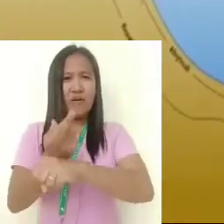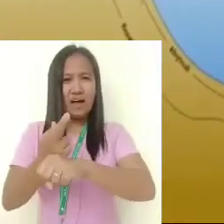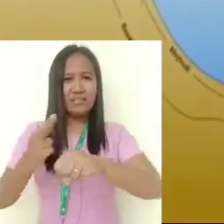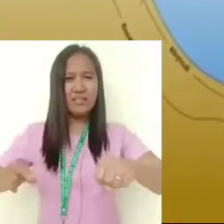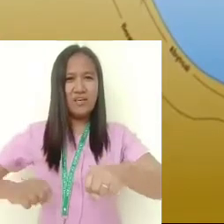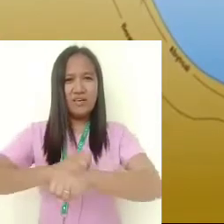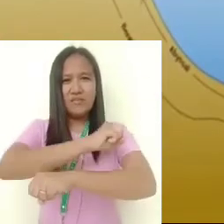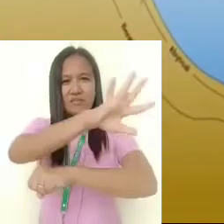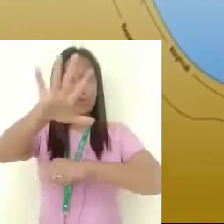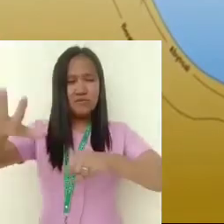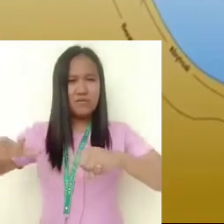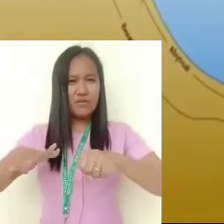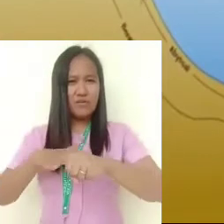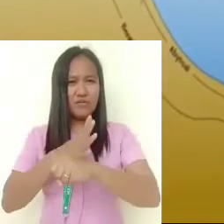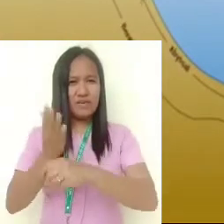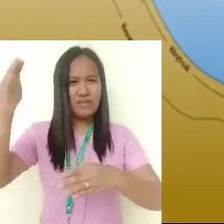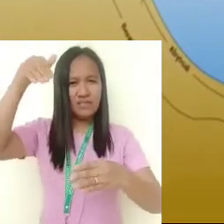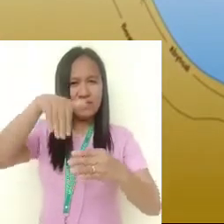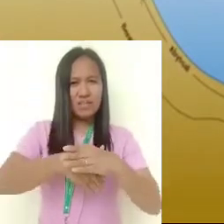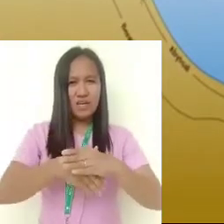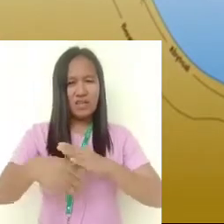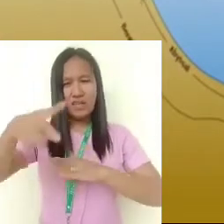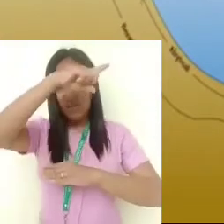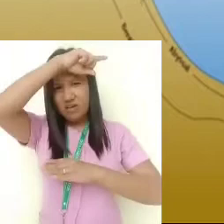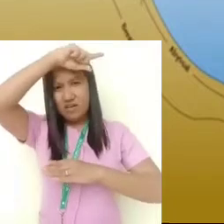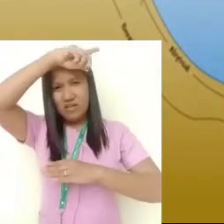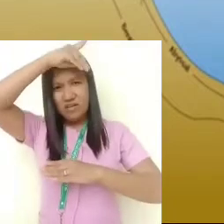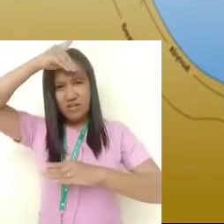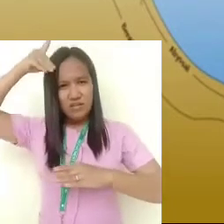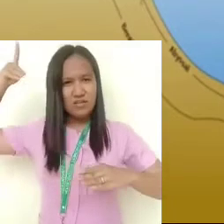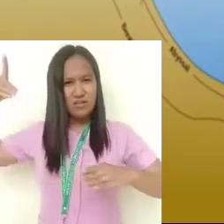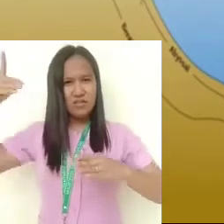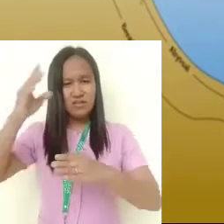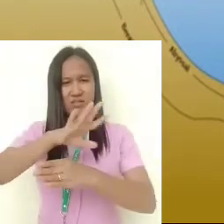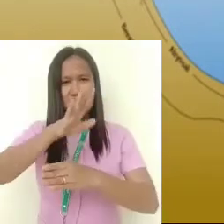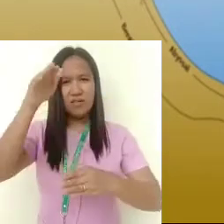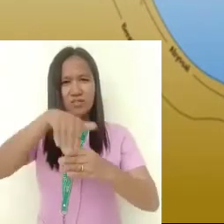the sand in the desert, and inside the Earth.